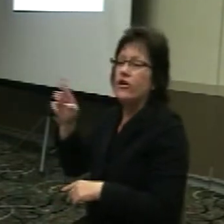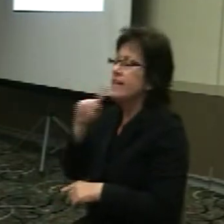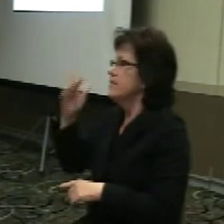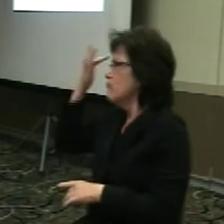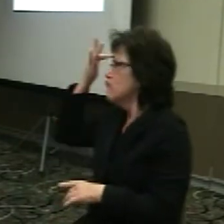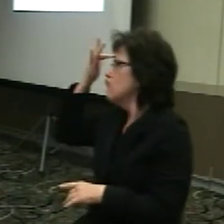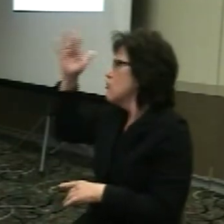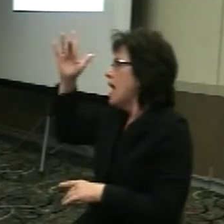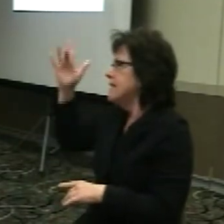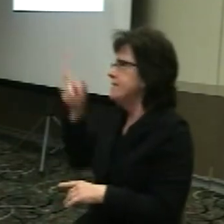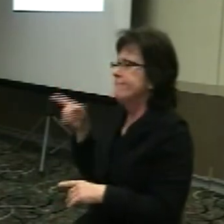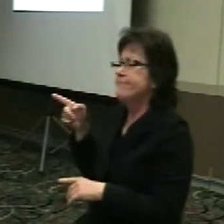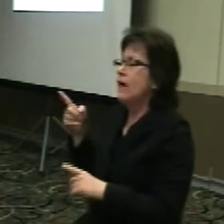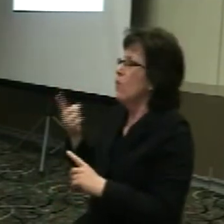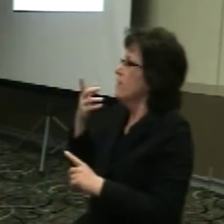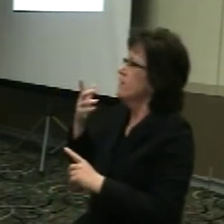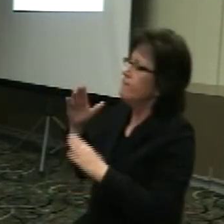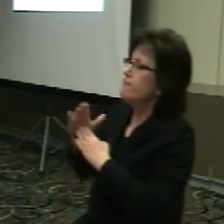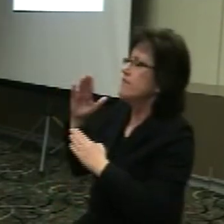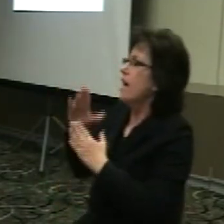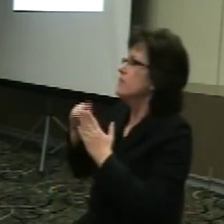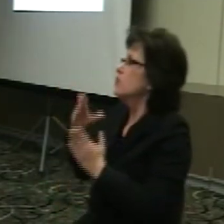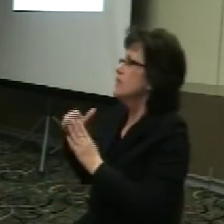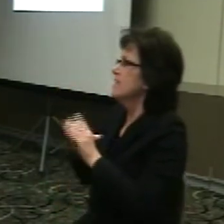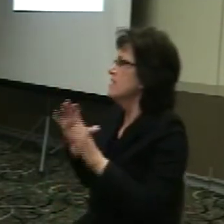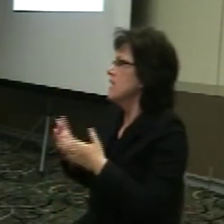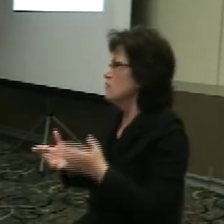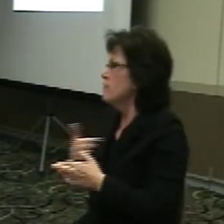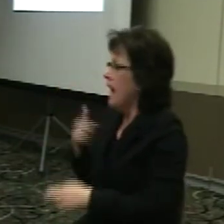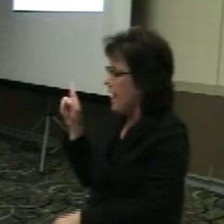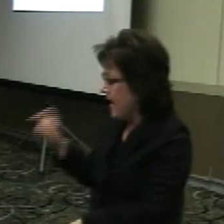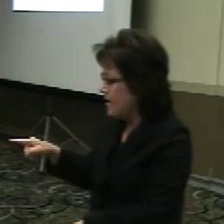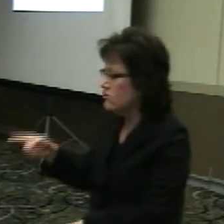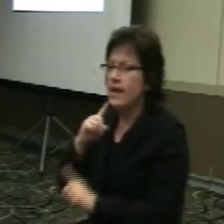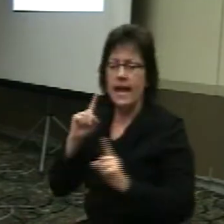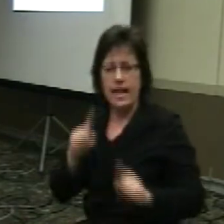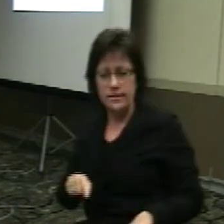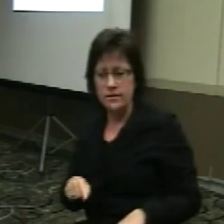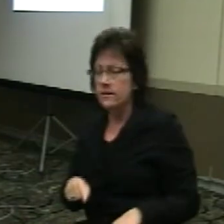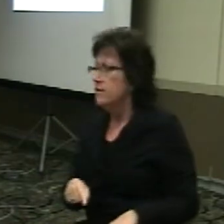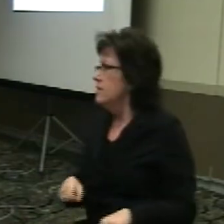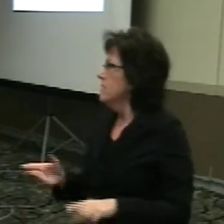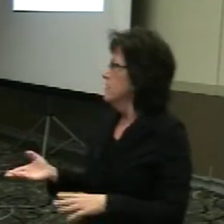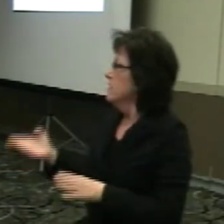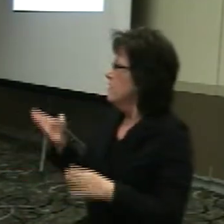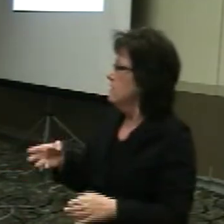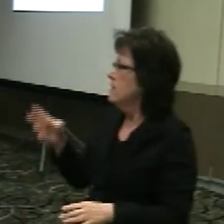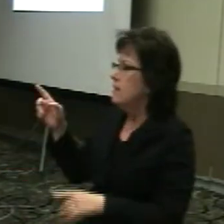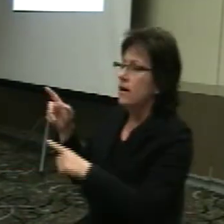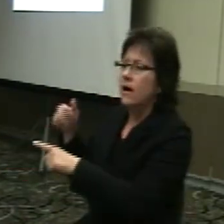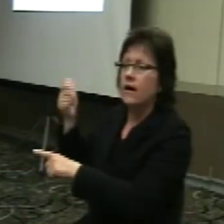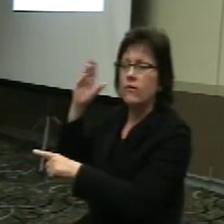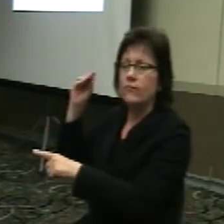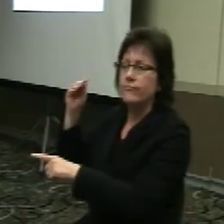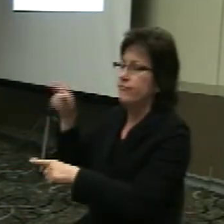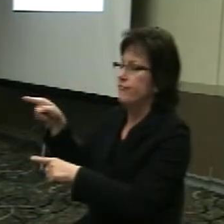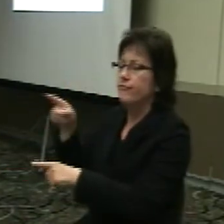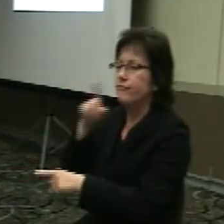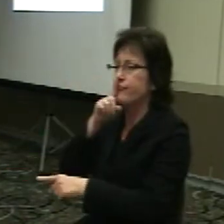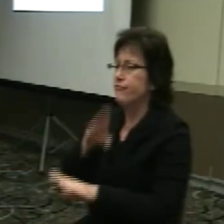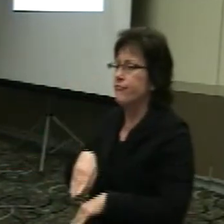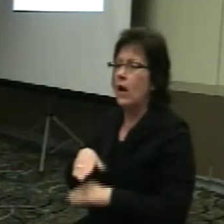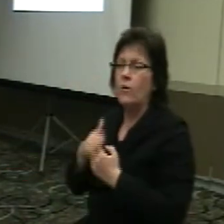classroom. I ask Heather a question. Heather answers that question. Roland hardly